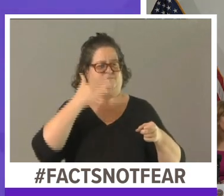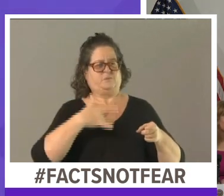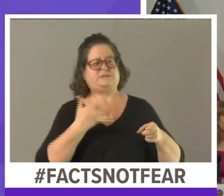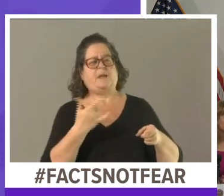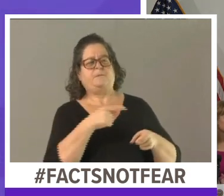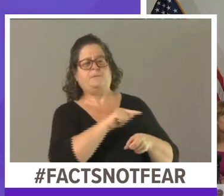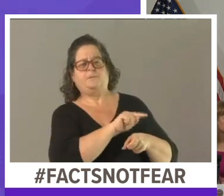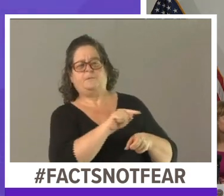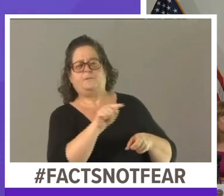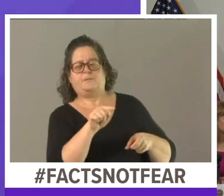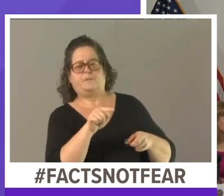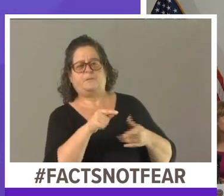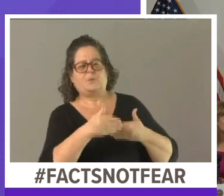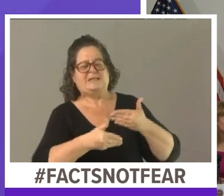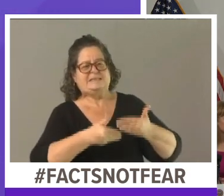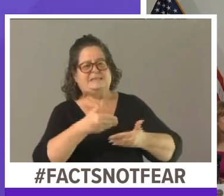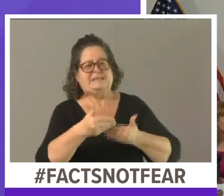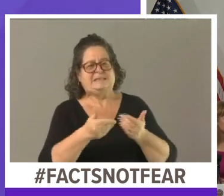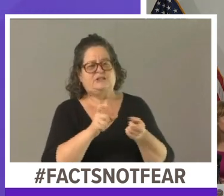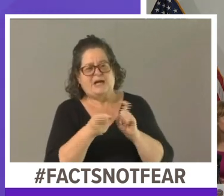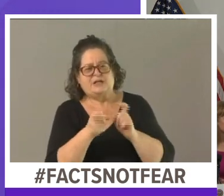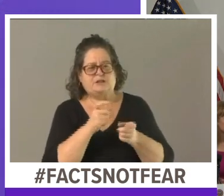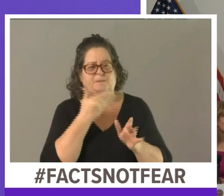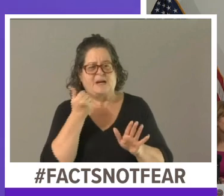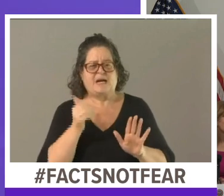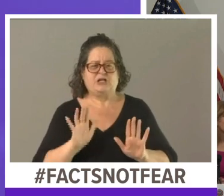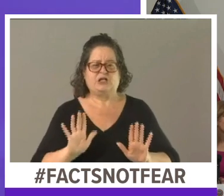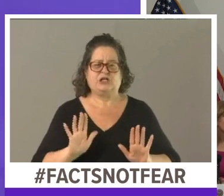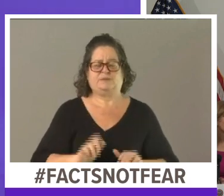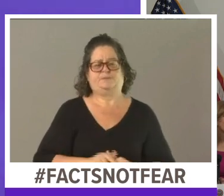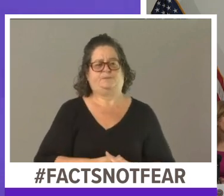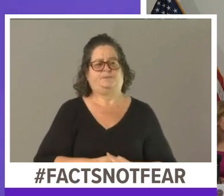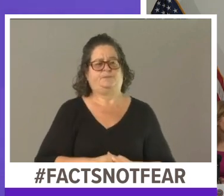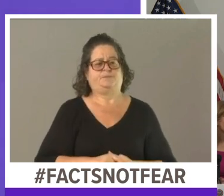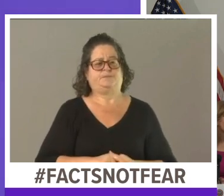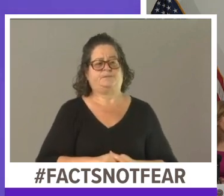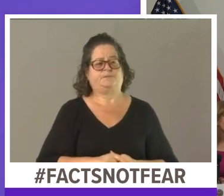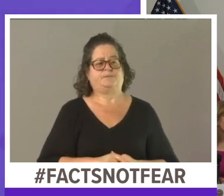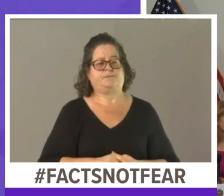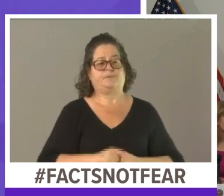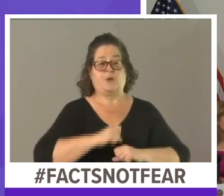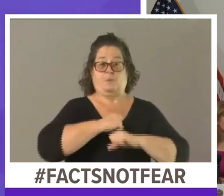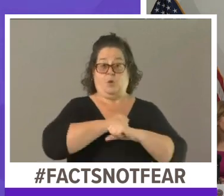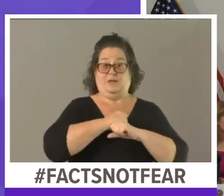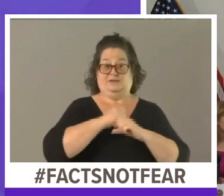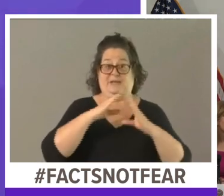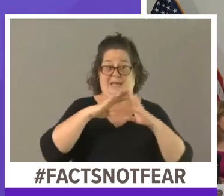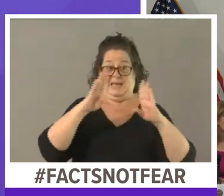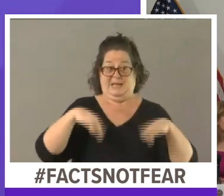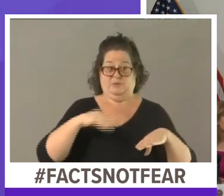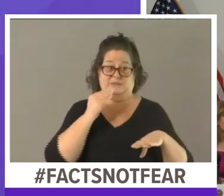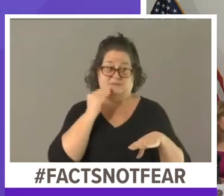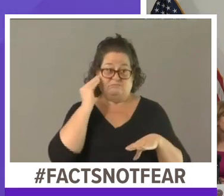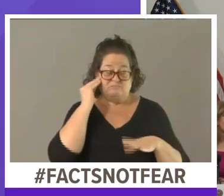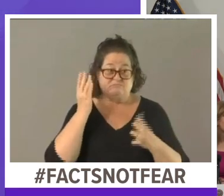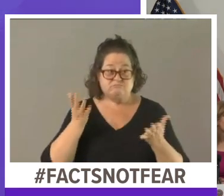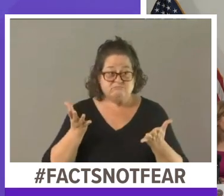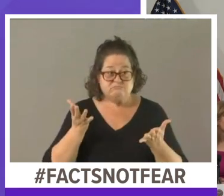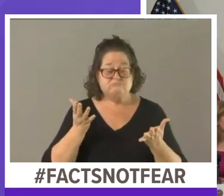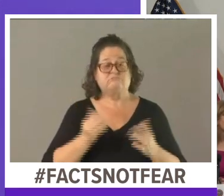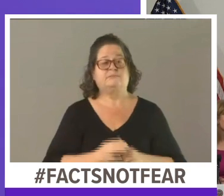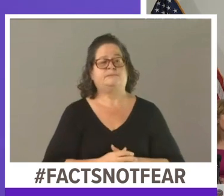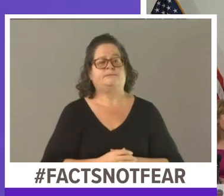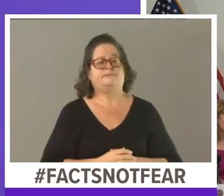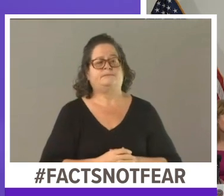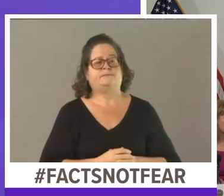I also want to talk about the housing protections for Arizonans protected by COVID-19. It's been some time since